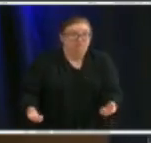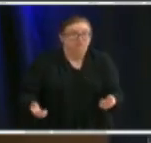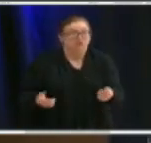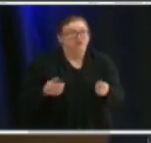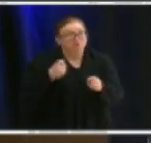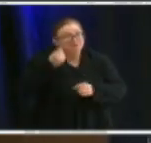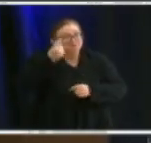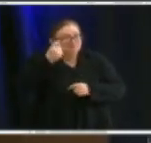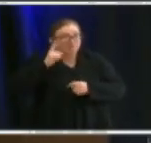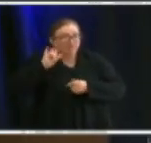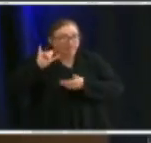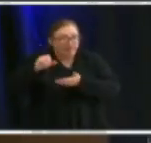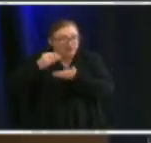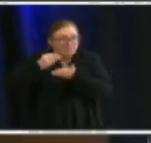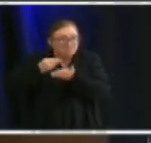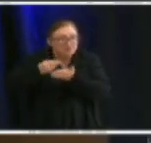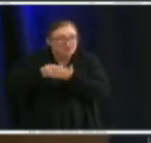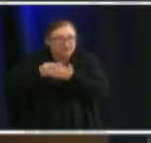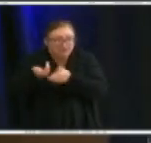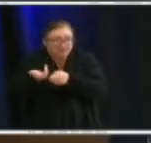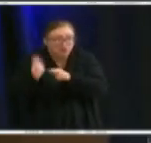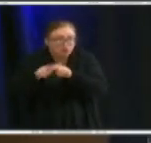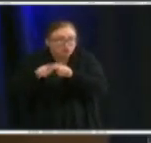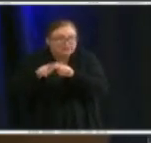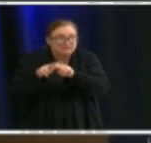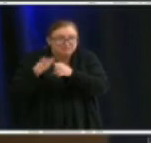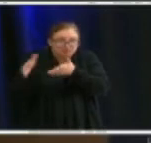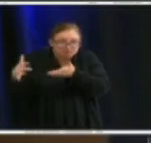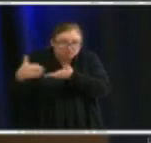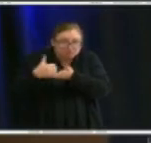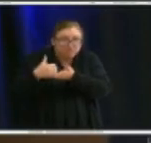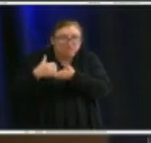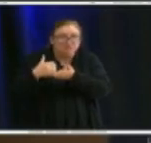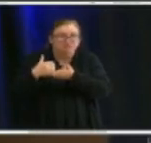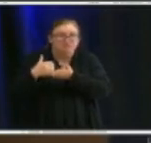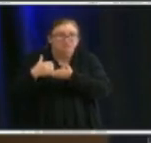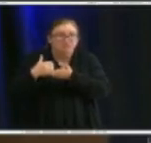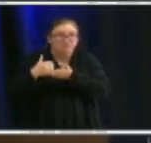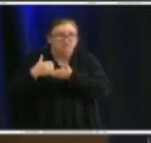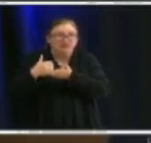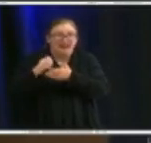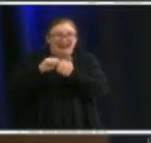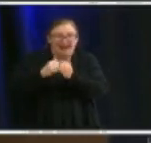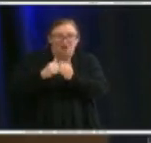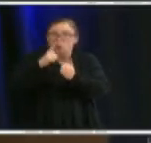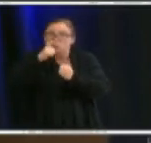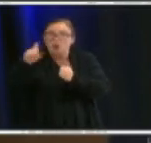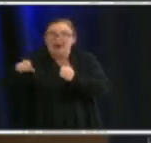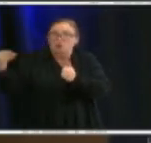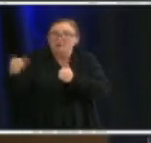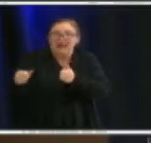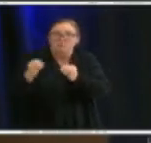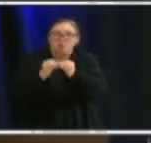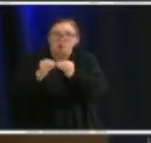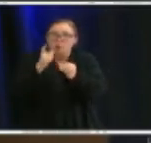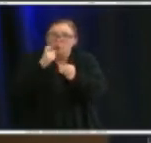those those fee increases and the way that they are, the burden is distributed on